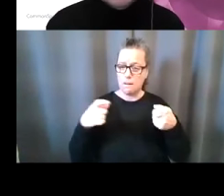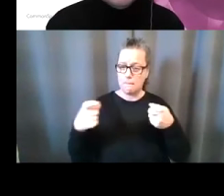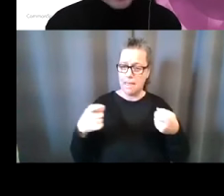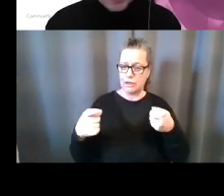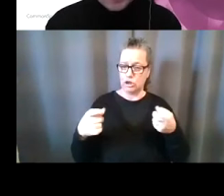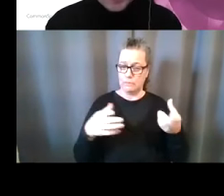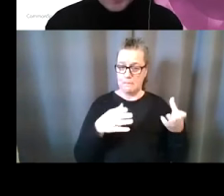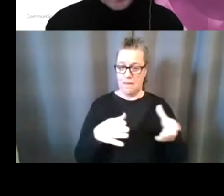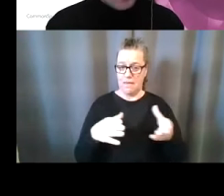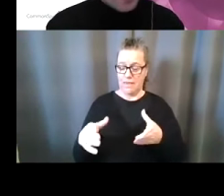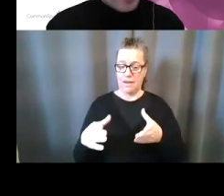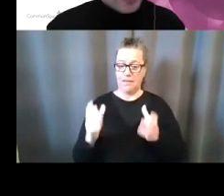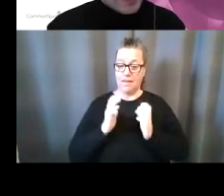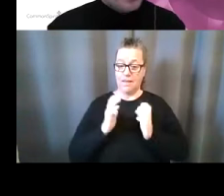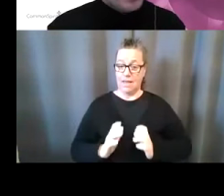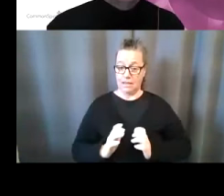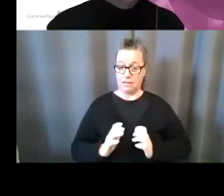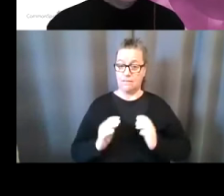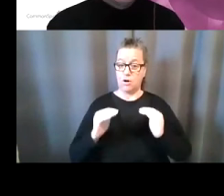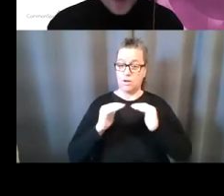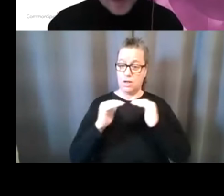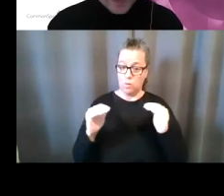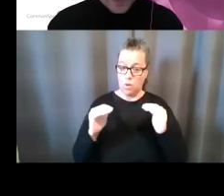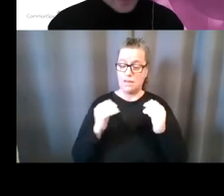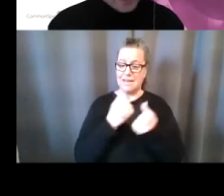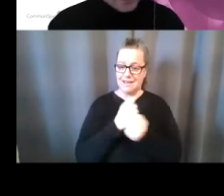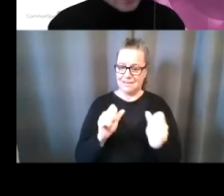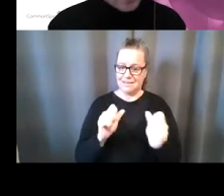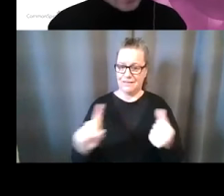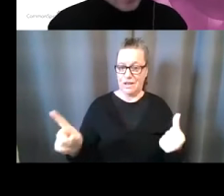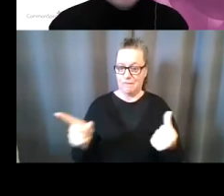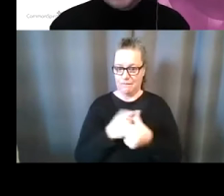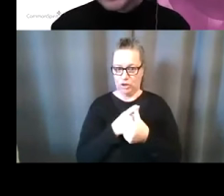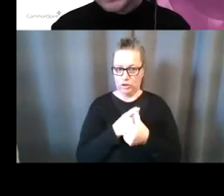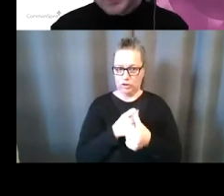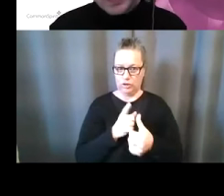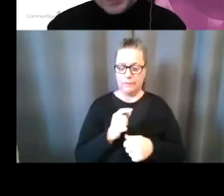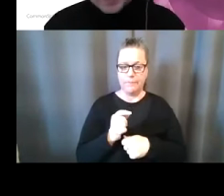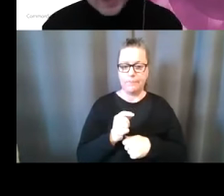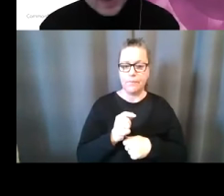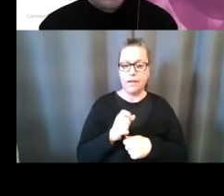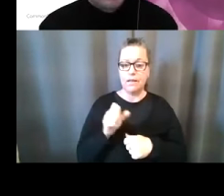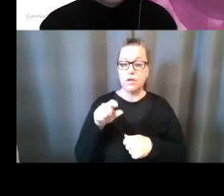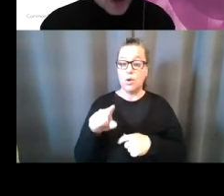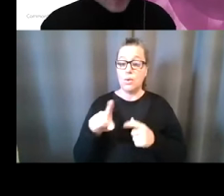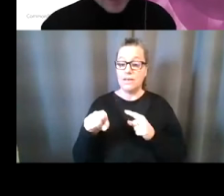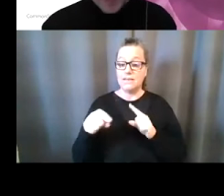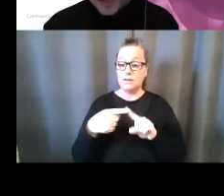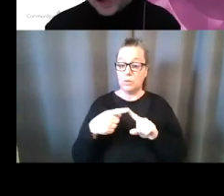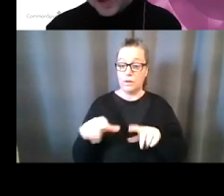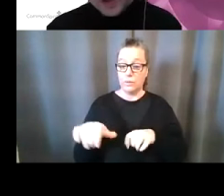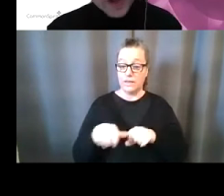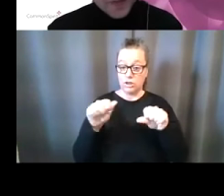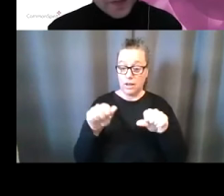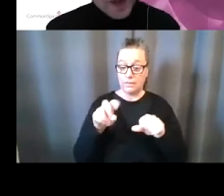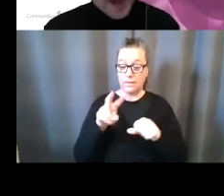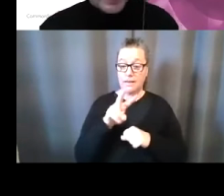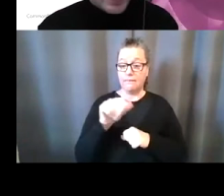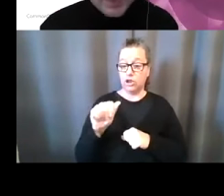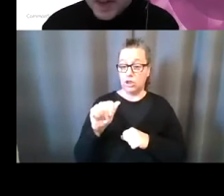the customer, the quality, and patient safety first. And so this is when we adopted the Virginia Mason Production